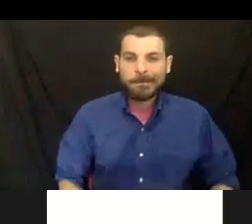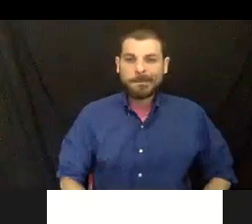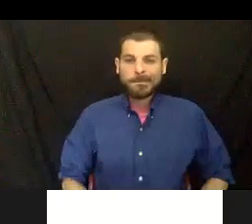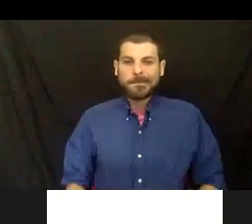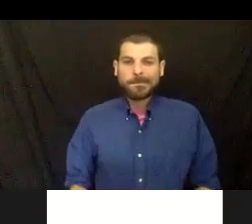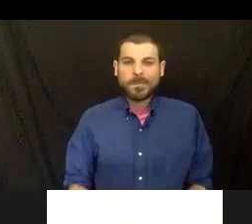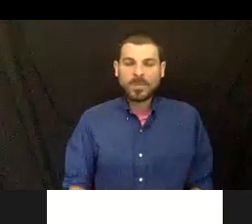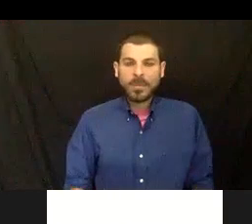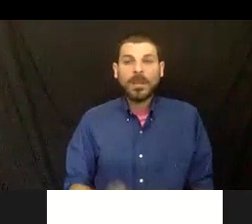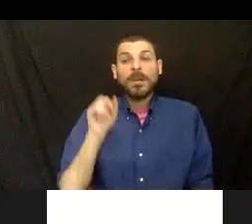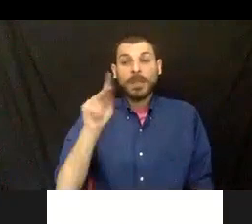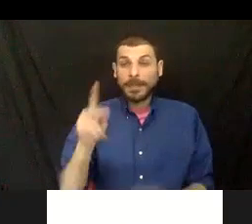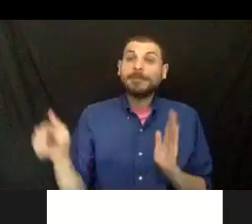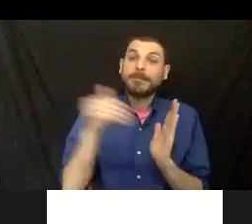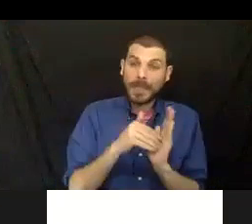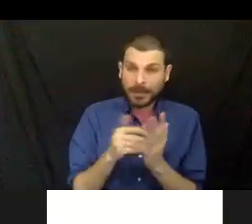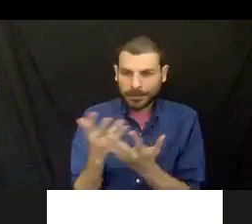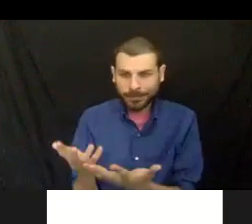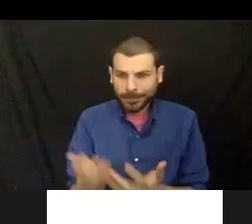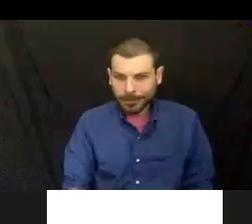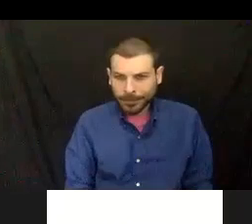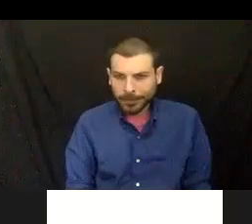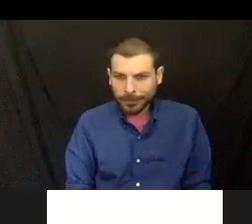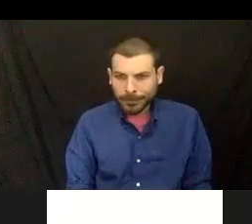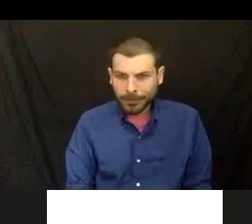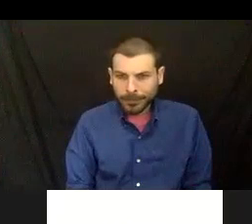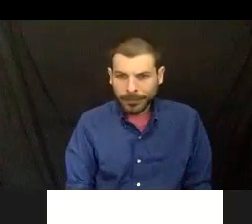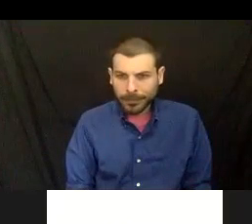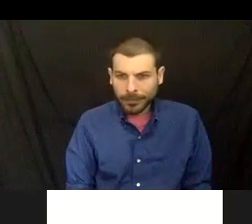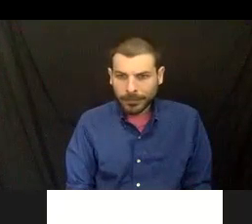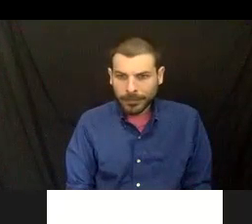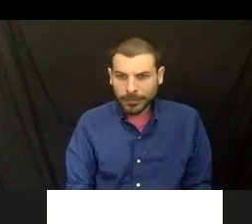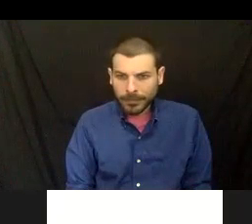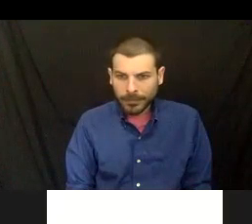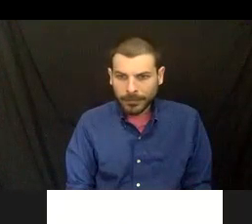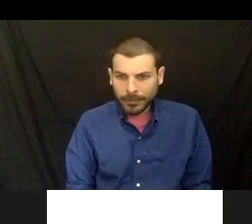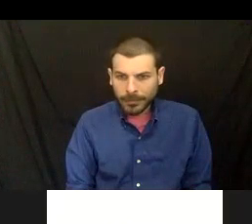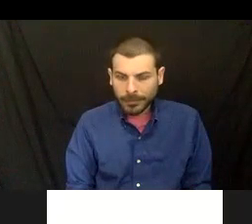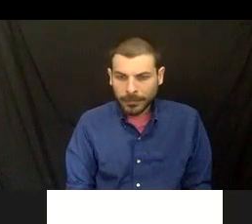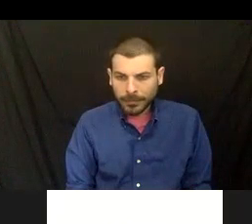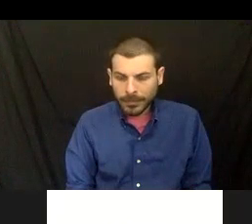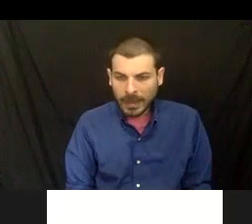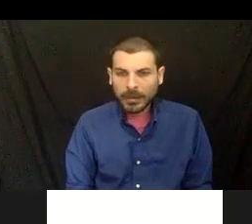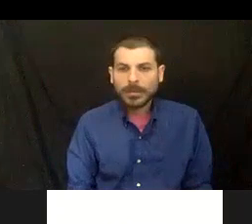Oh, okay, I have an update. What if I missed retestifying because you were unaware of the date?